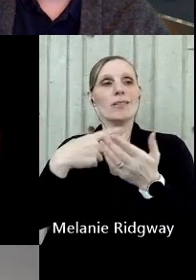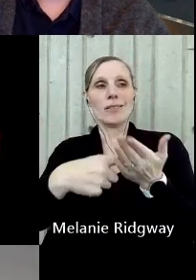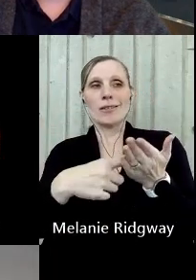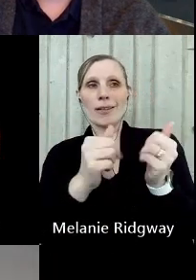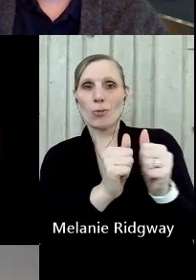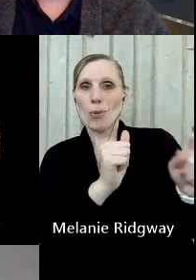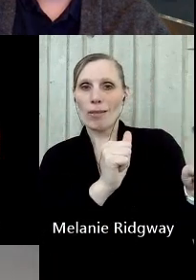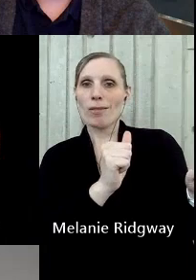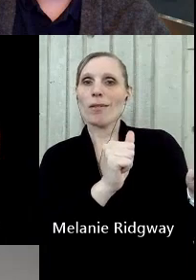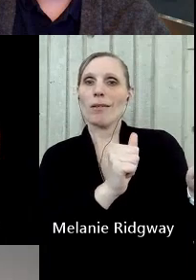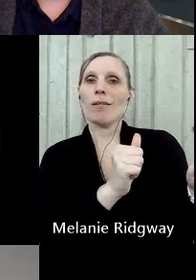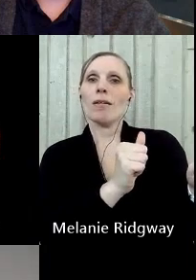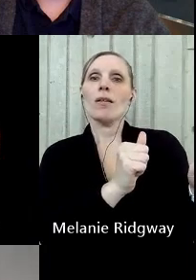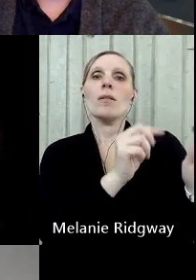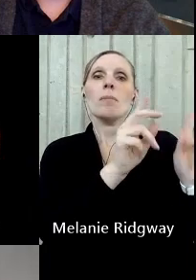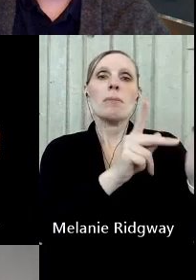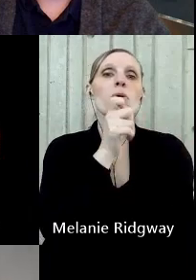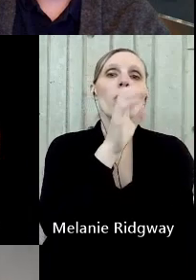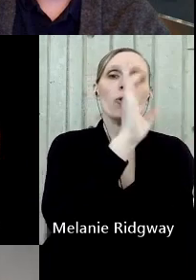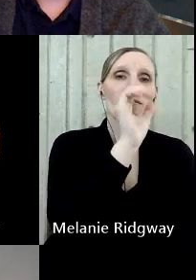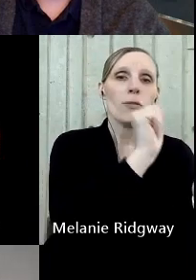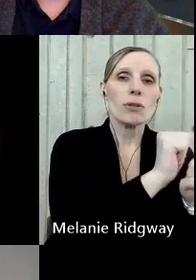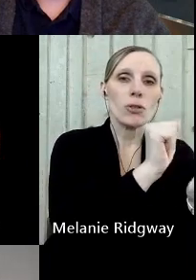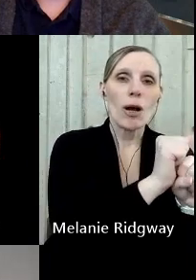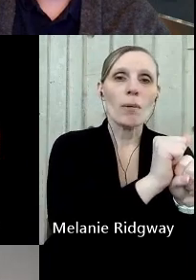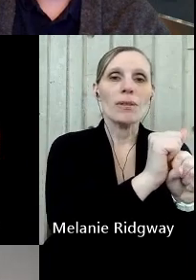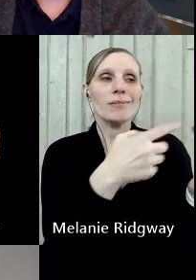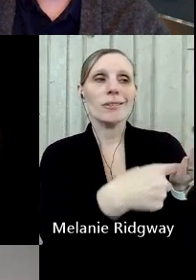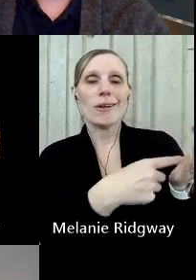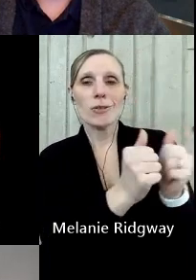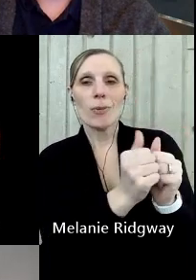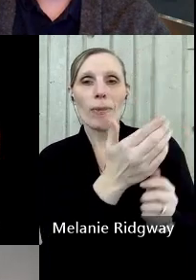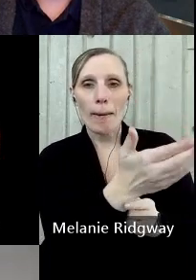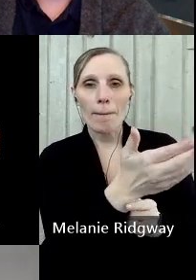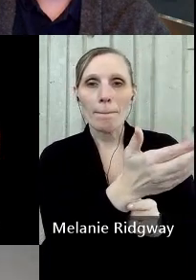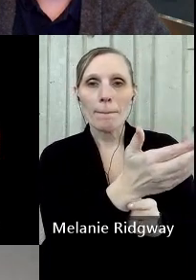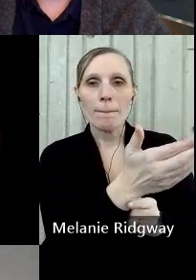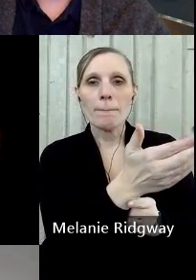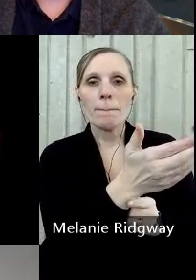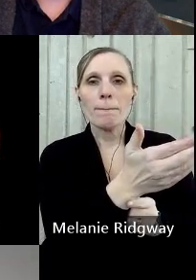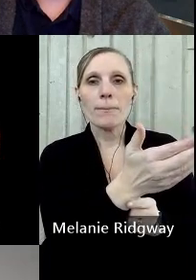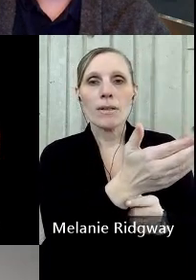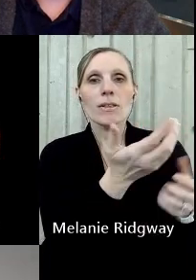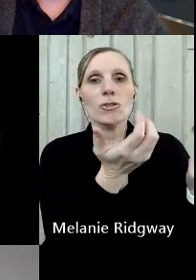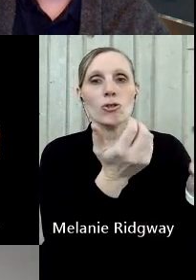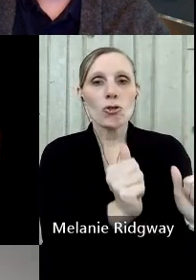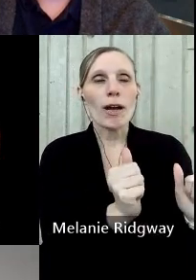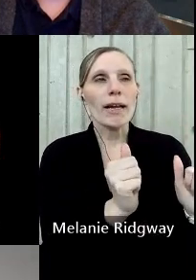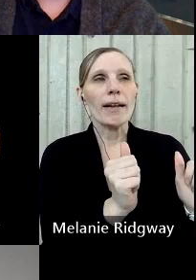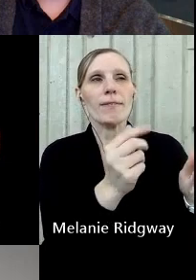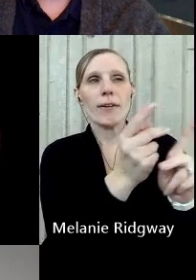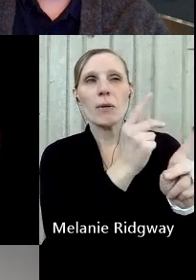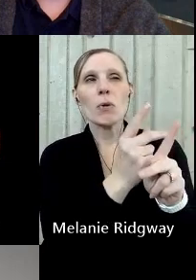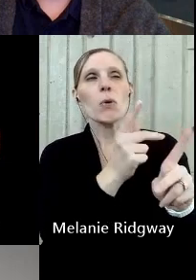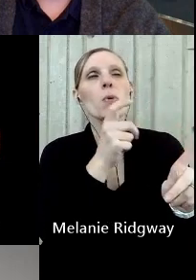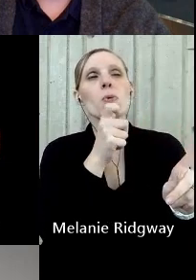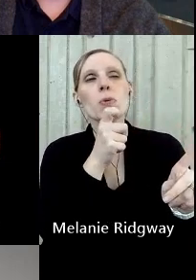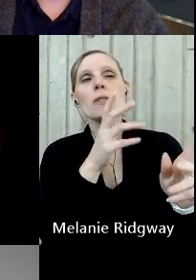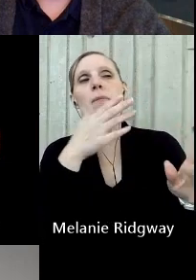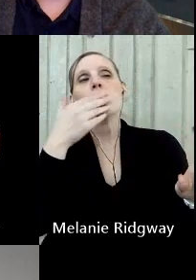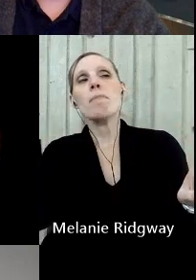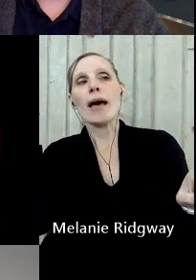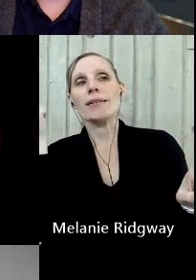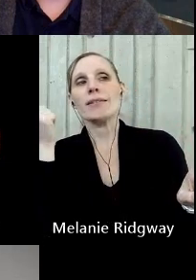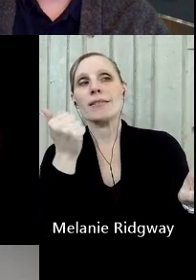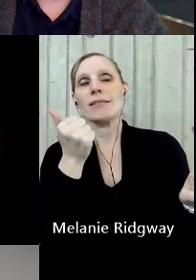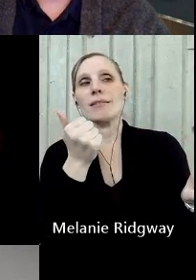the individuals looking for work, for us to kind of vet out the best applicants that we can approach the employer